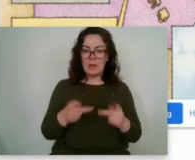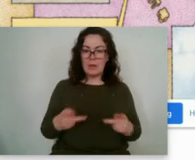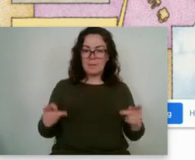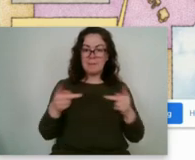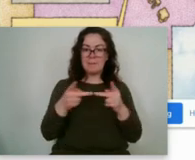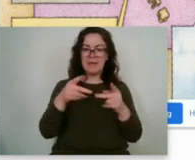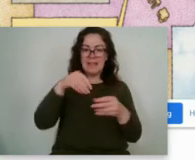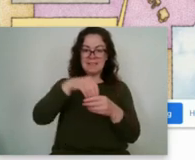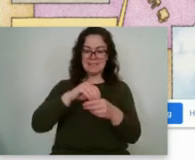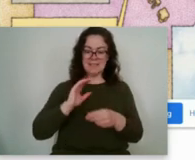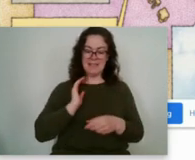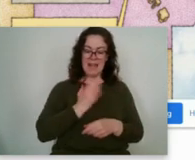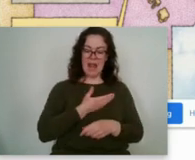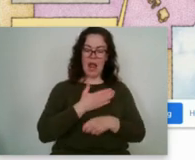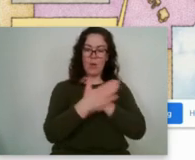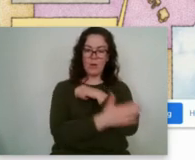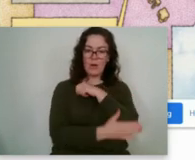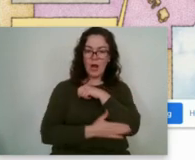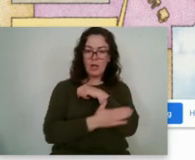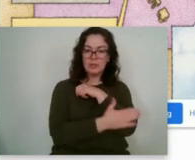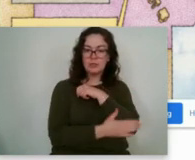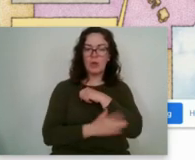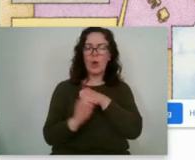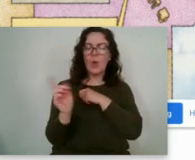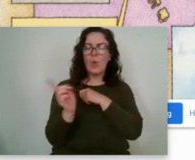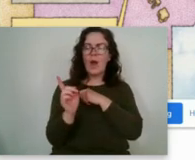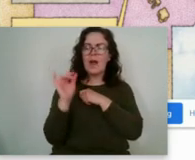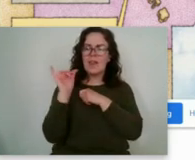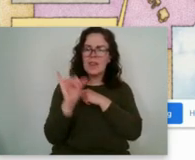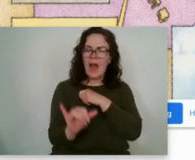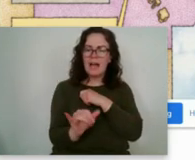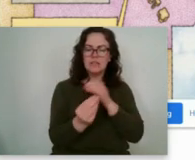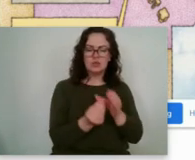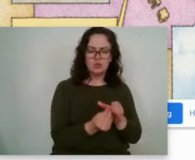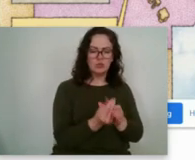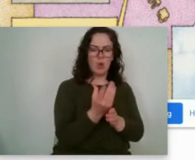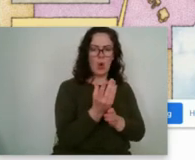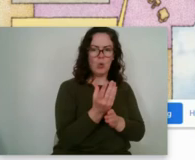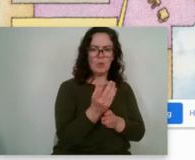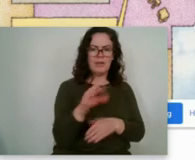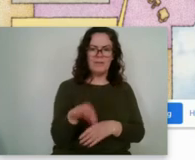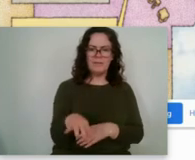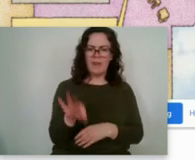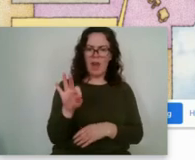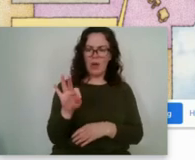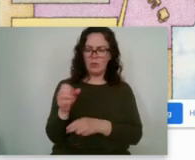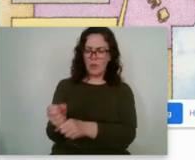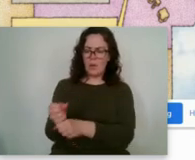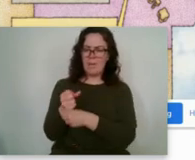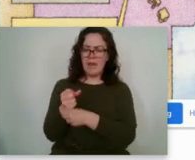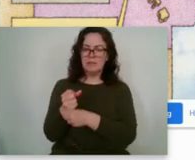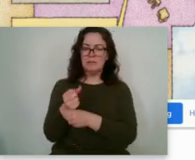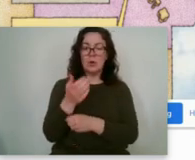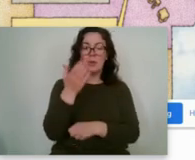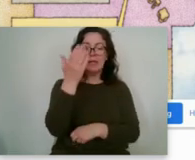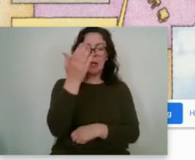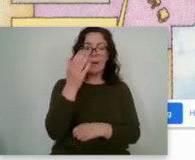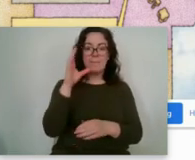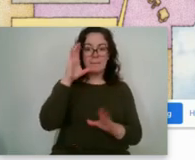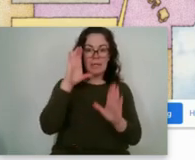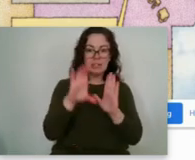that thing pictured is grown, found, or made. So here you have a picture of a